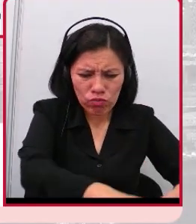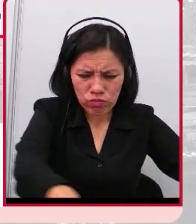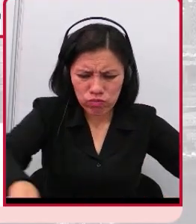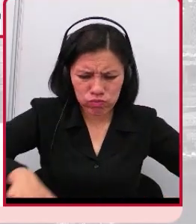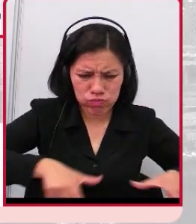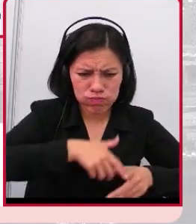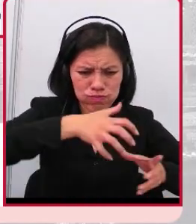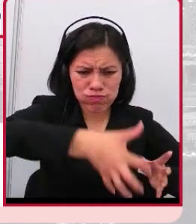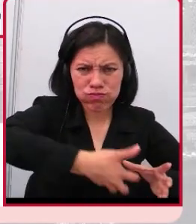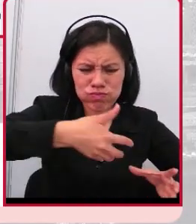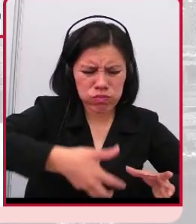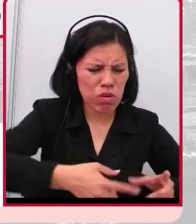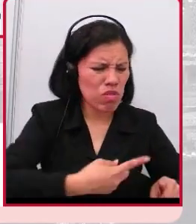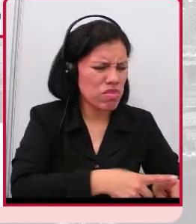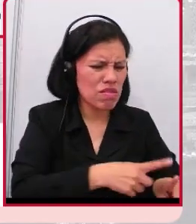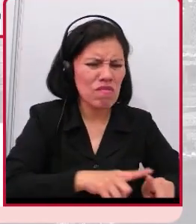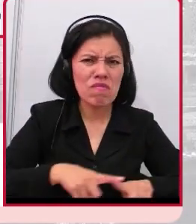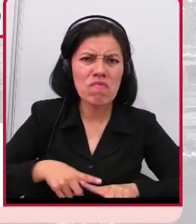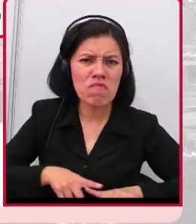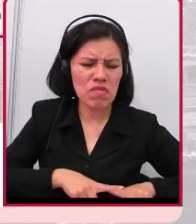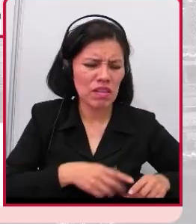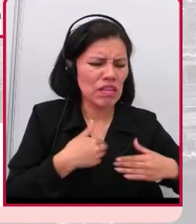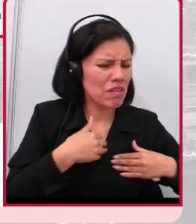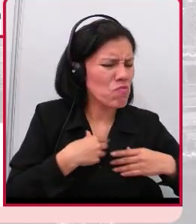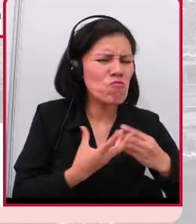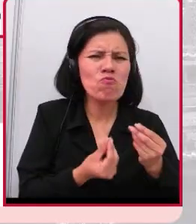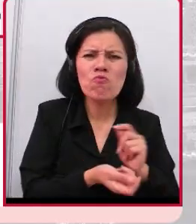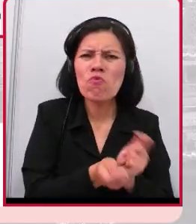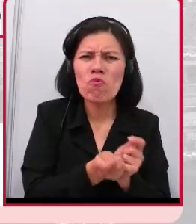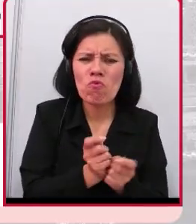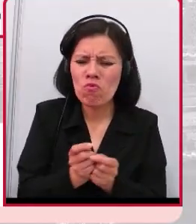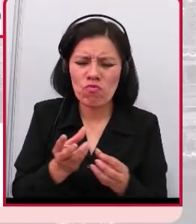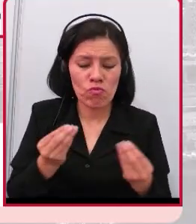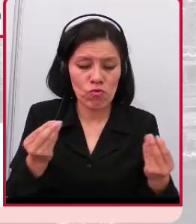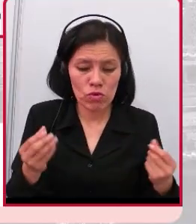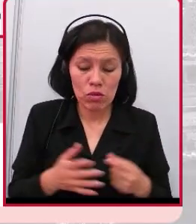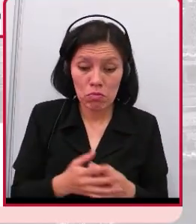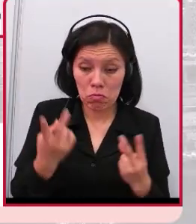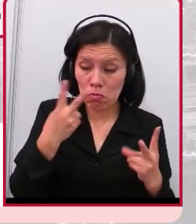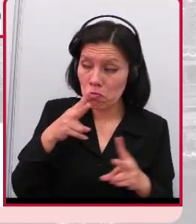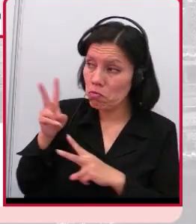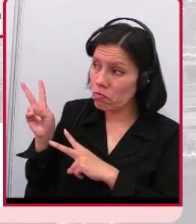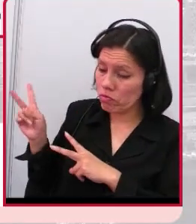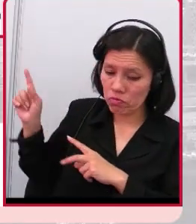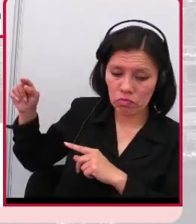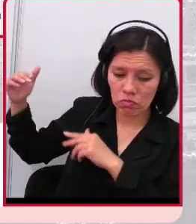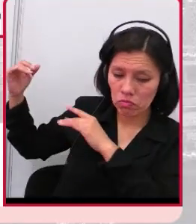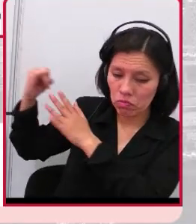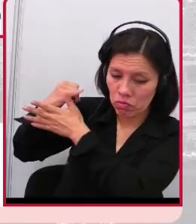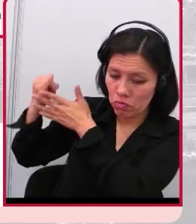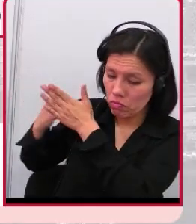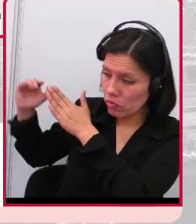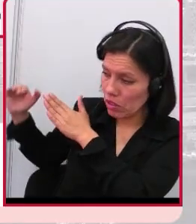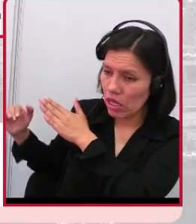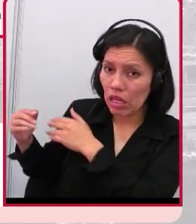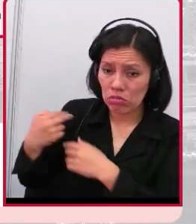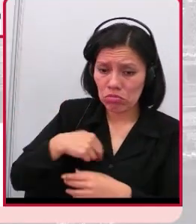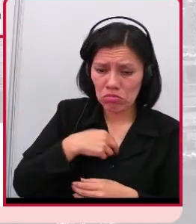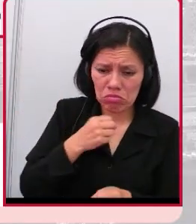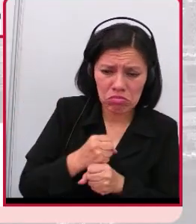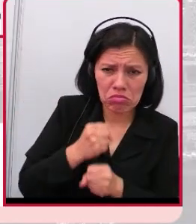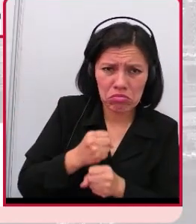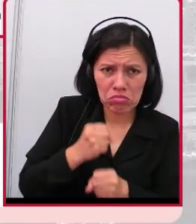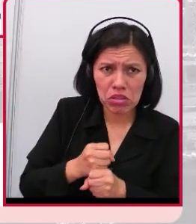deposit. Something that we need to live with is high variability. The lower image shows that in a